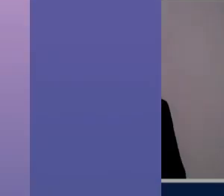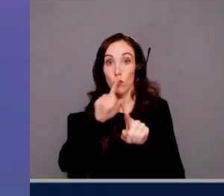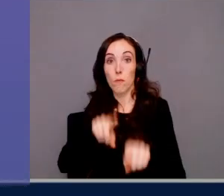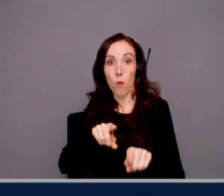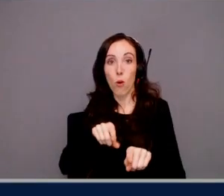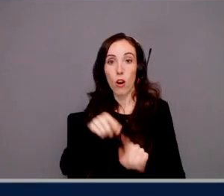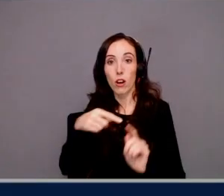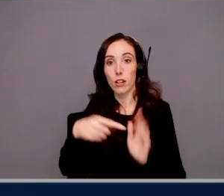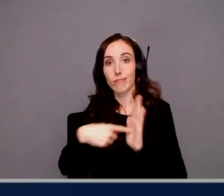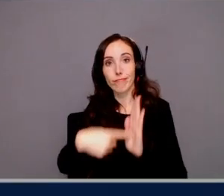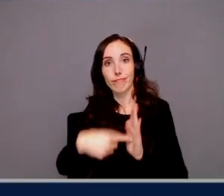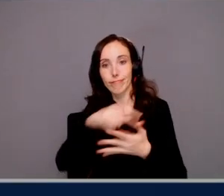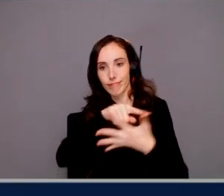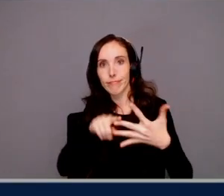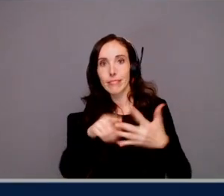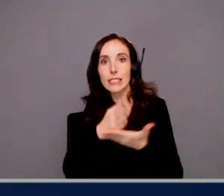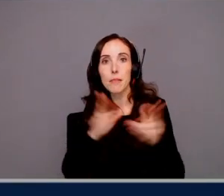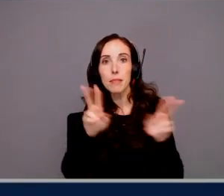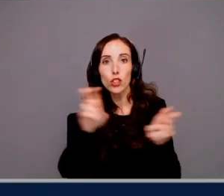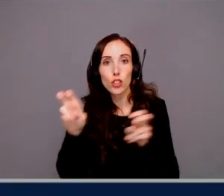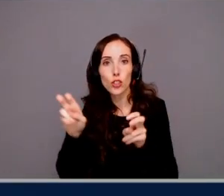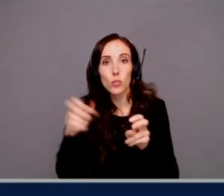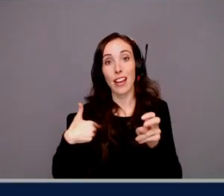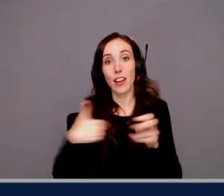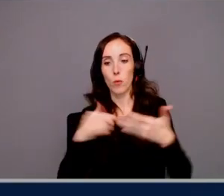organized these issues based on